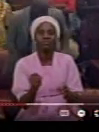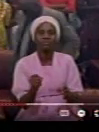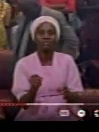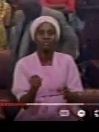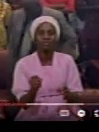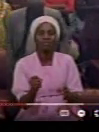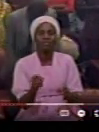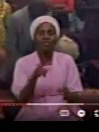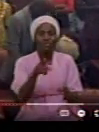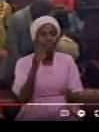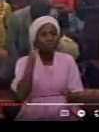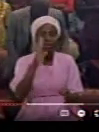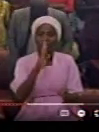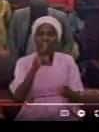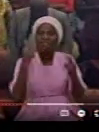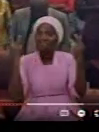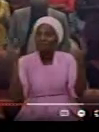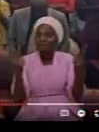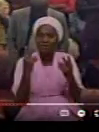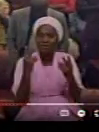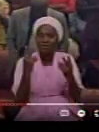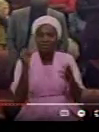you'll be victorious.